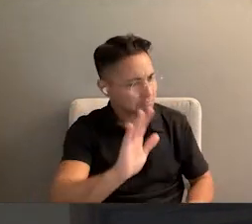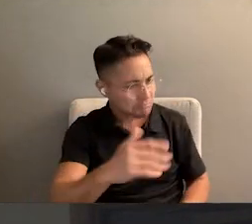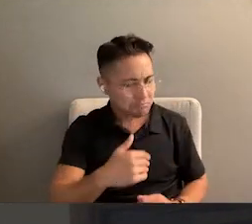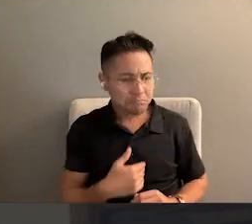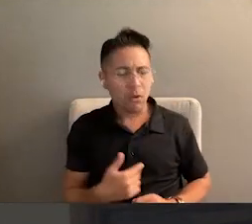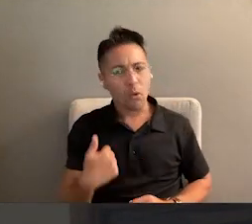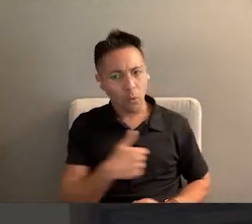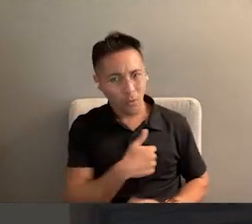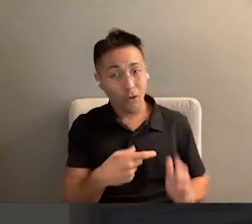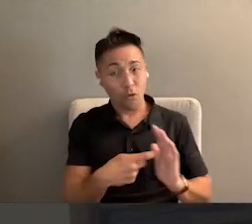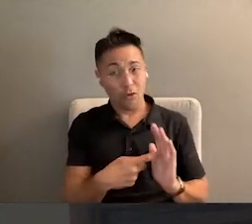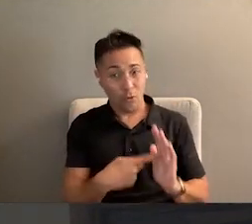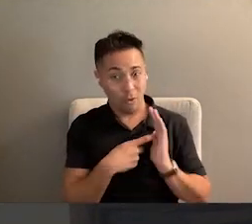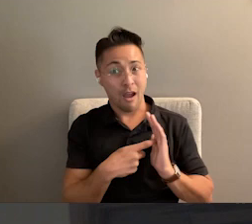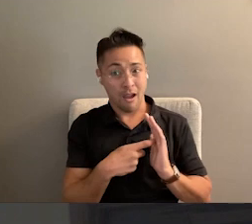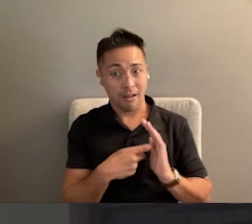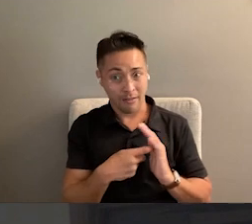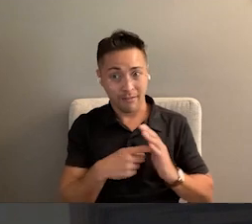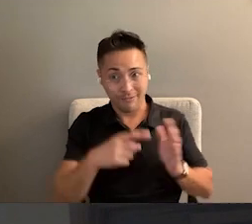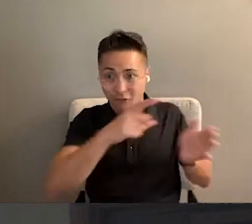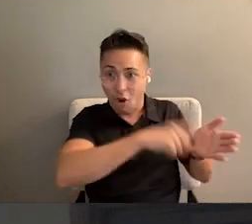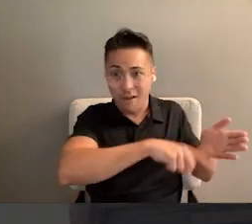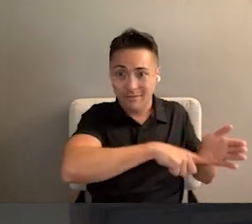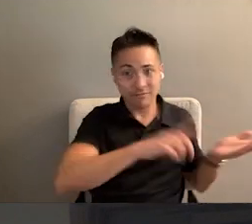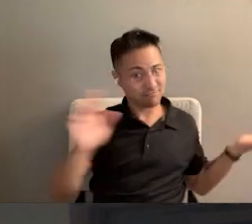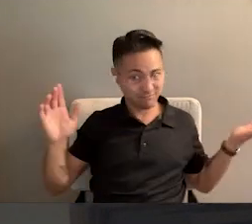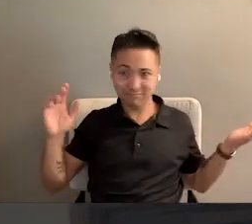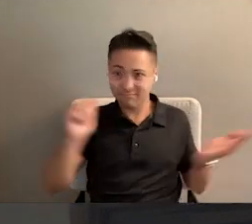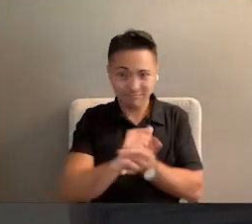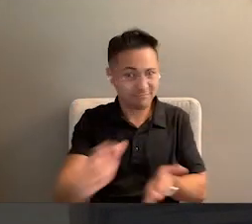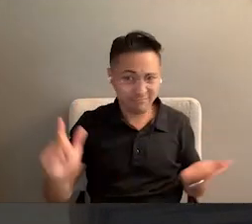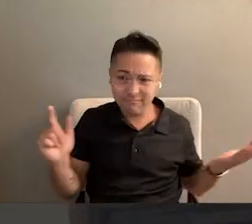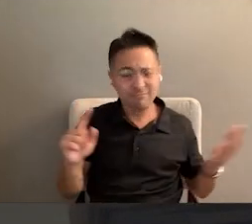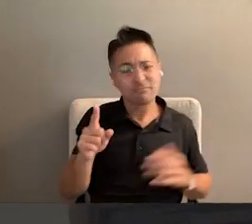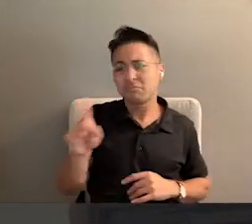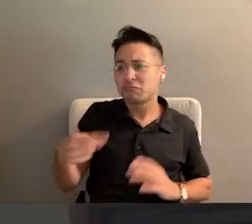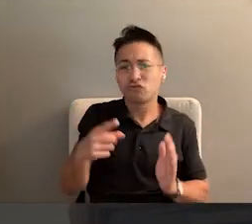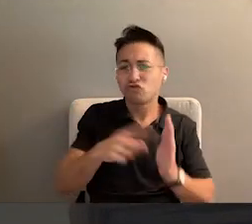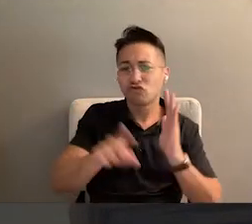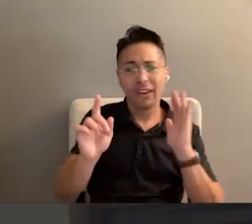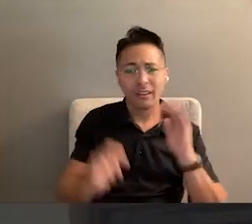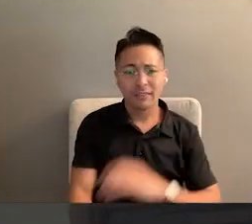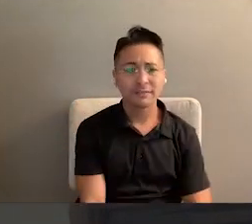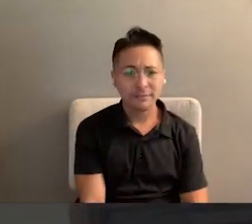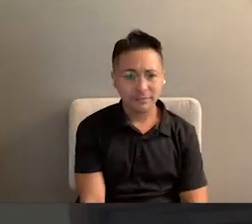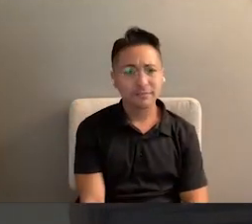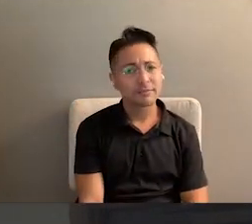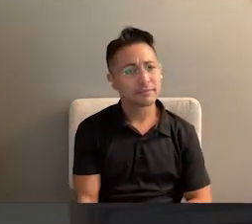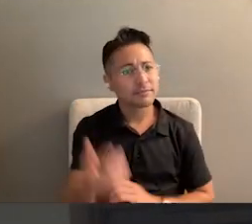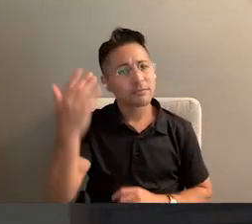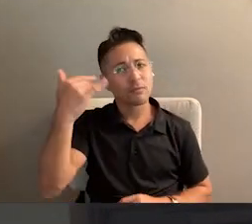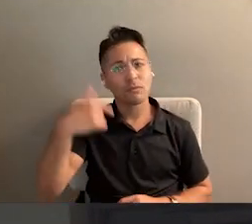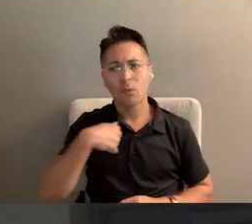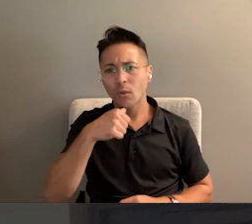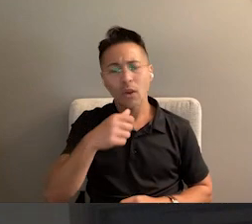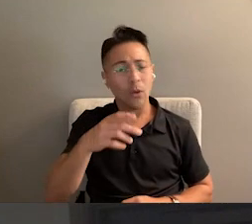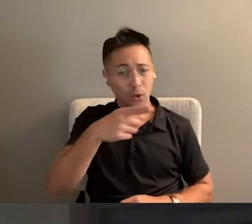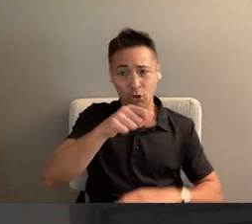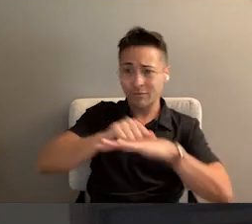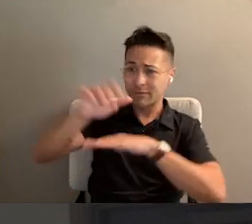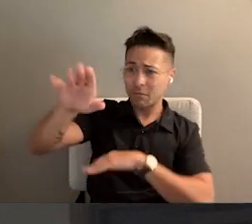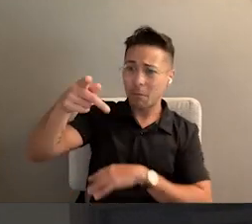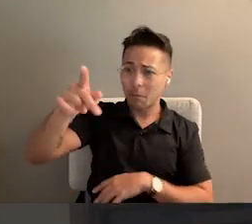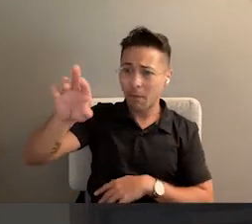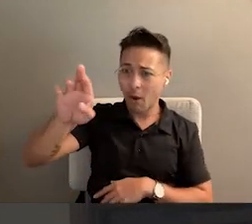$100. We're not picking on you. We are required to do audits. That's all it is. We're just